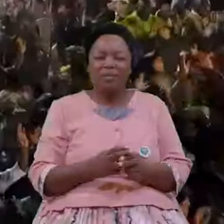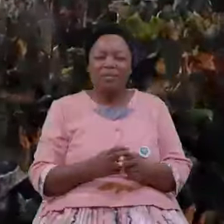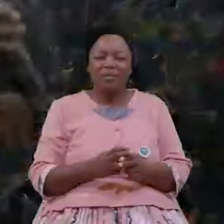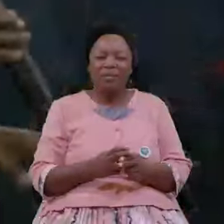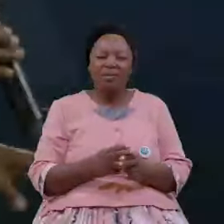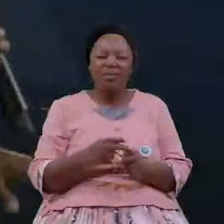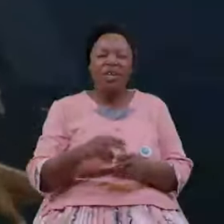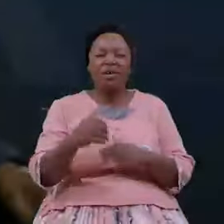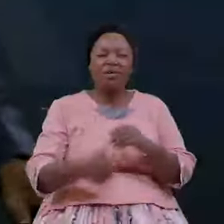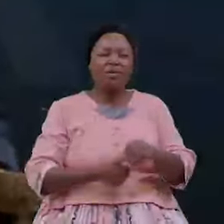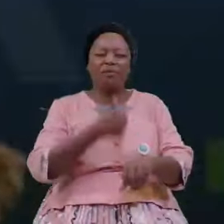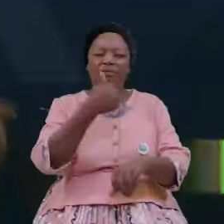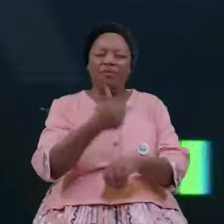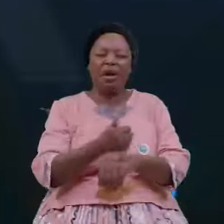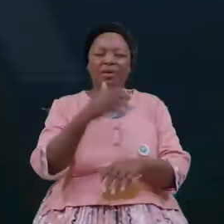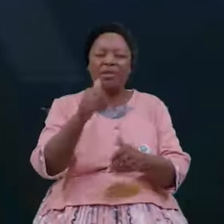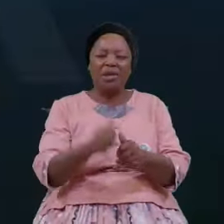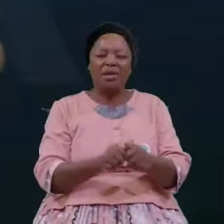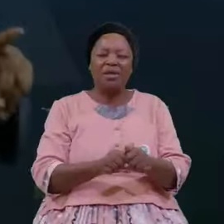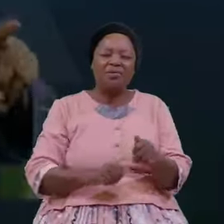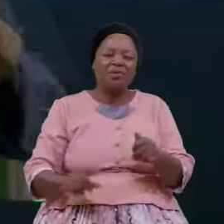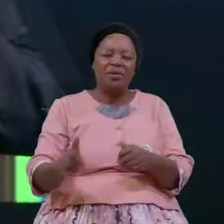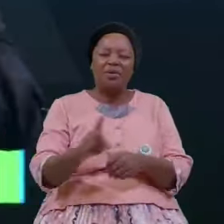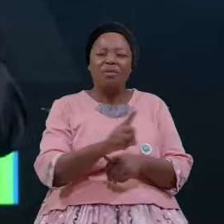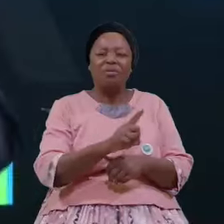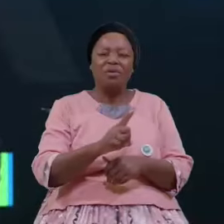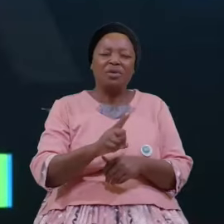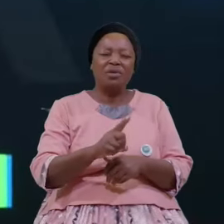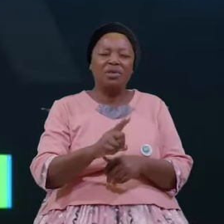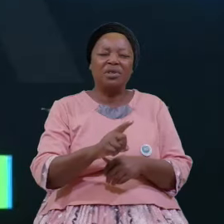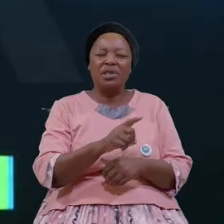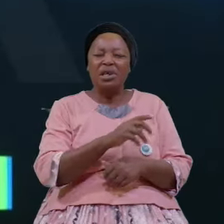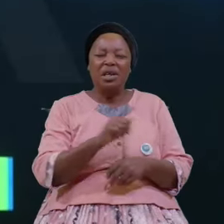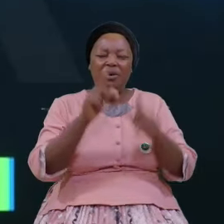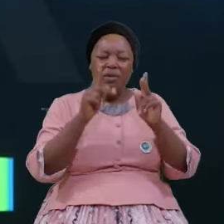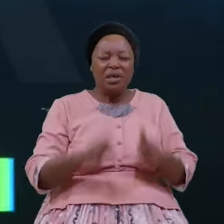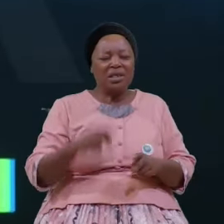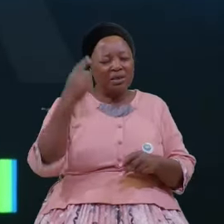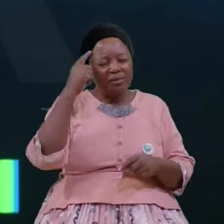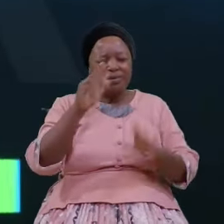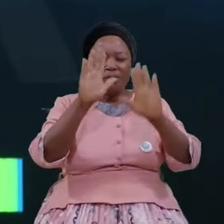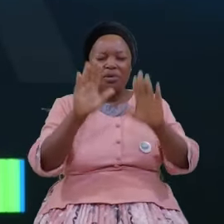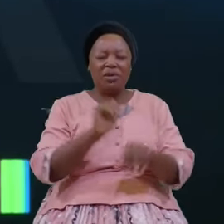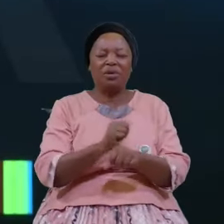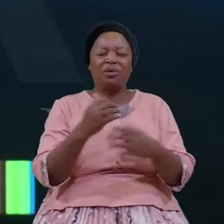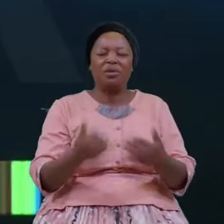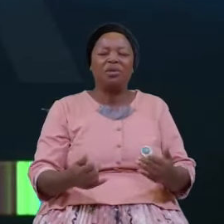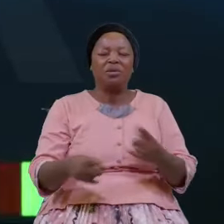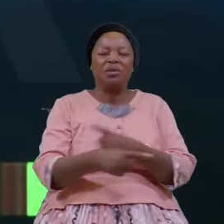Confirm everyone a candidate for miracle today. Thank you,